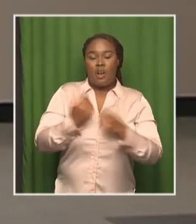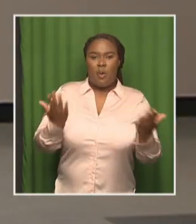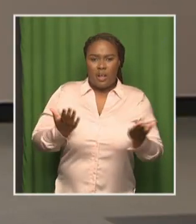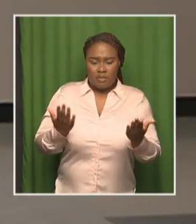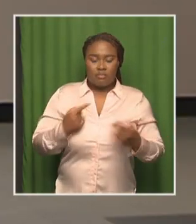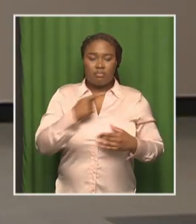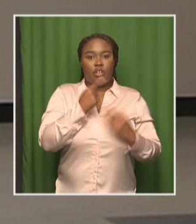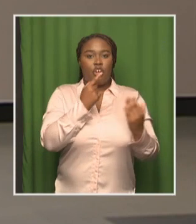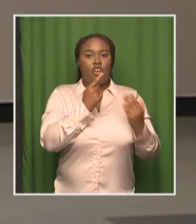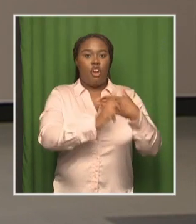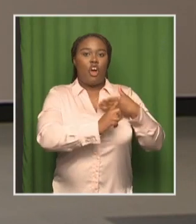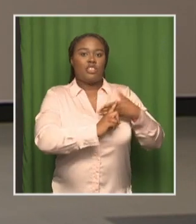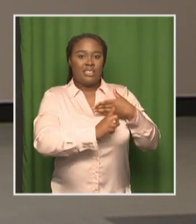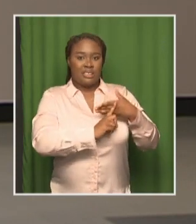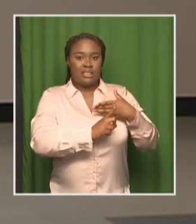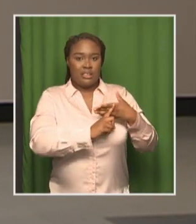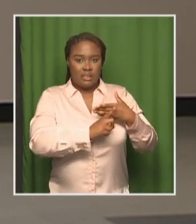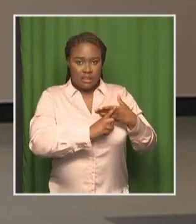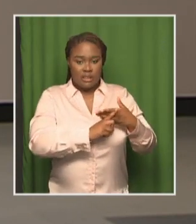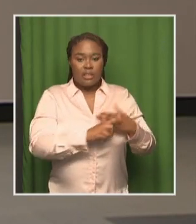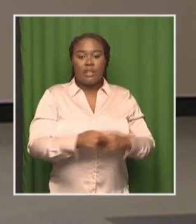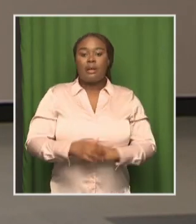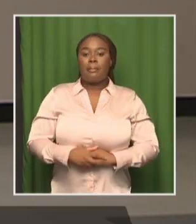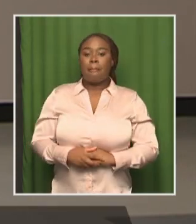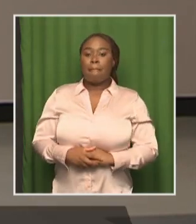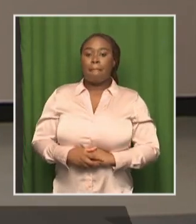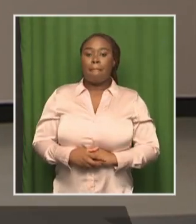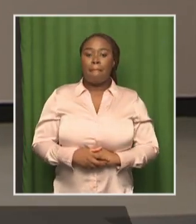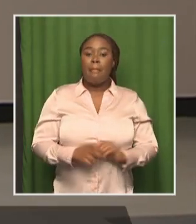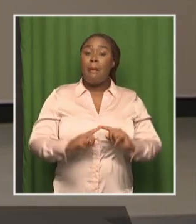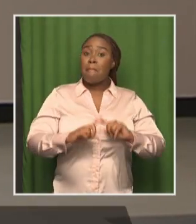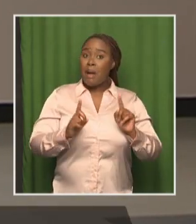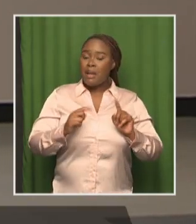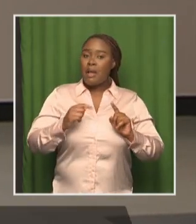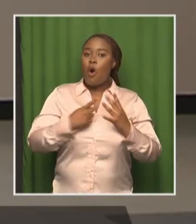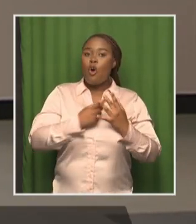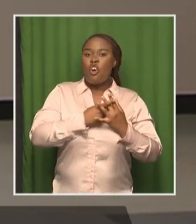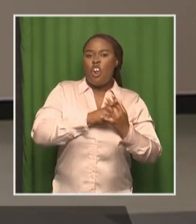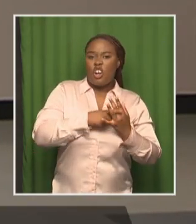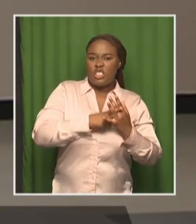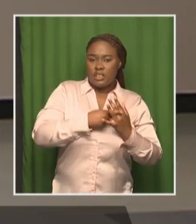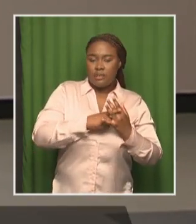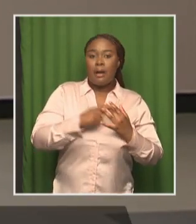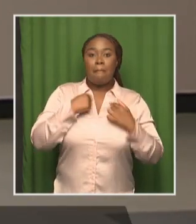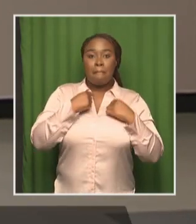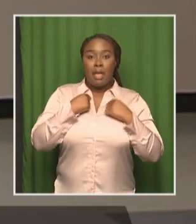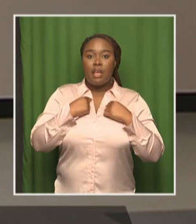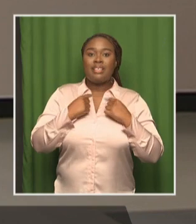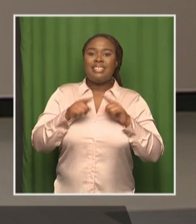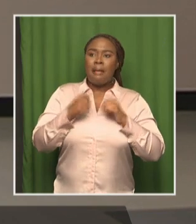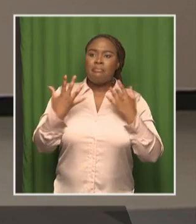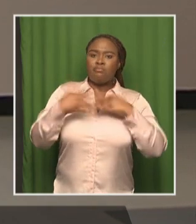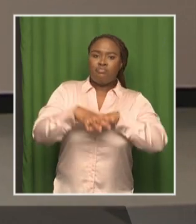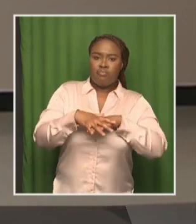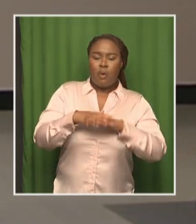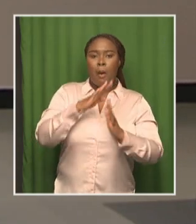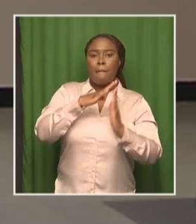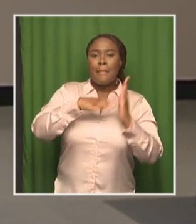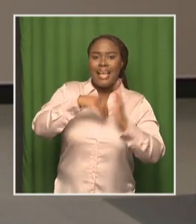medium, but however, I do incorporate my medium with other mediums such as